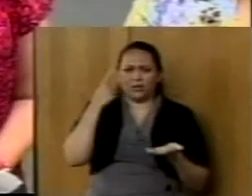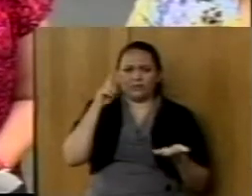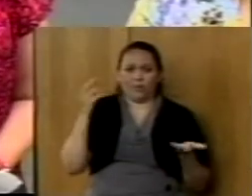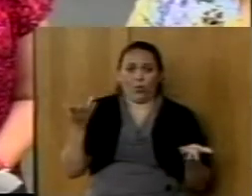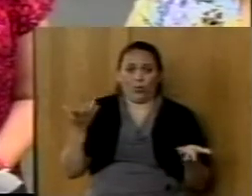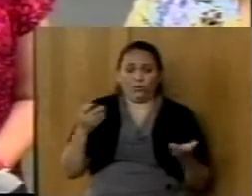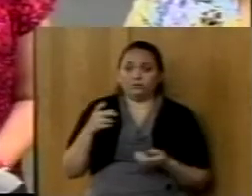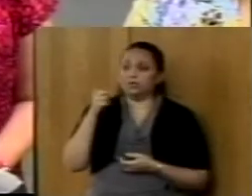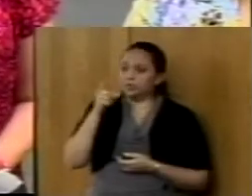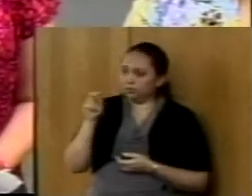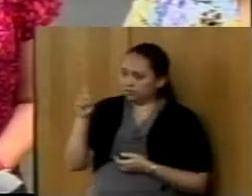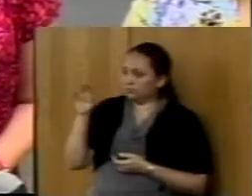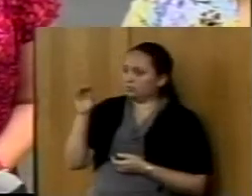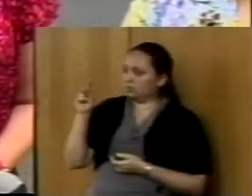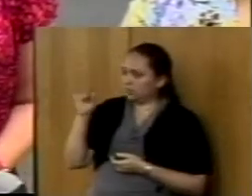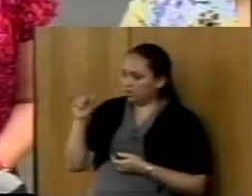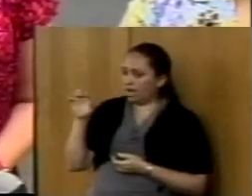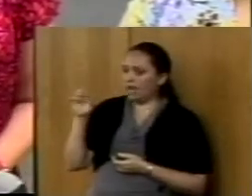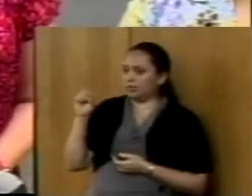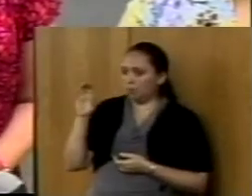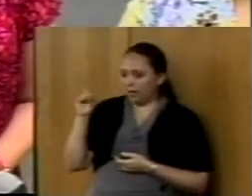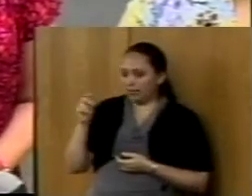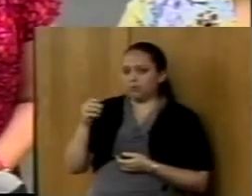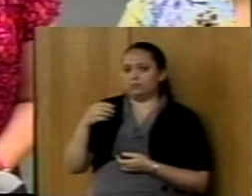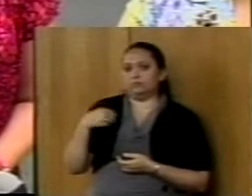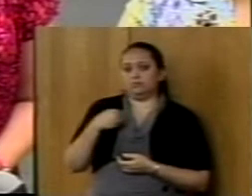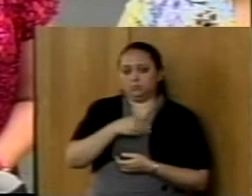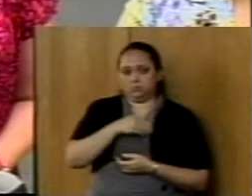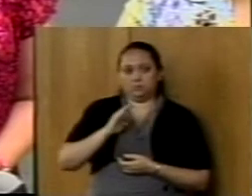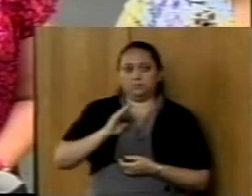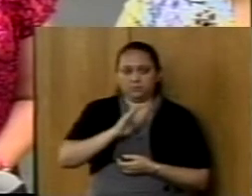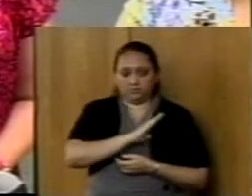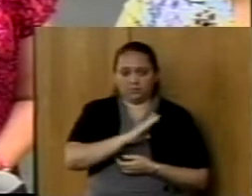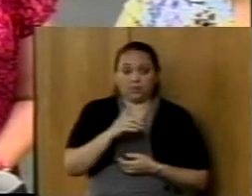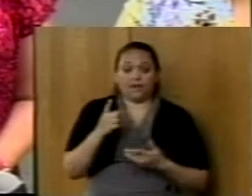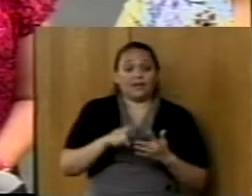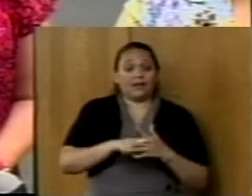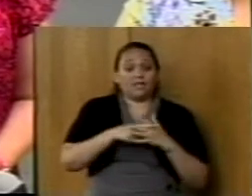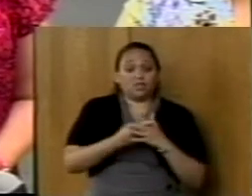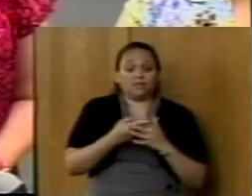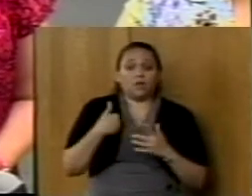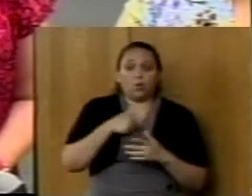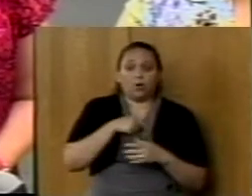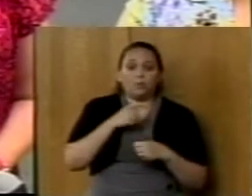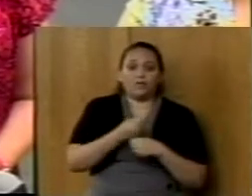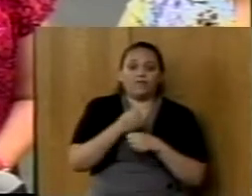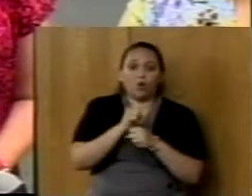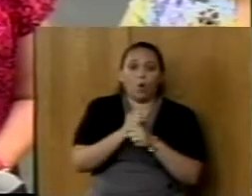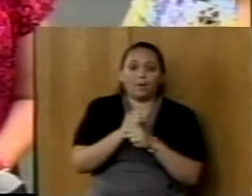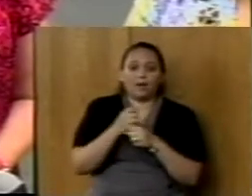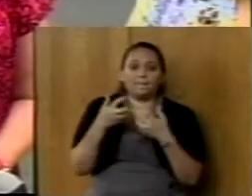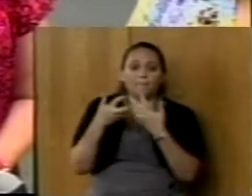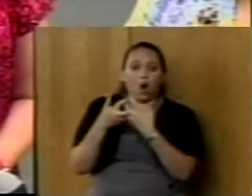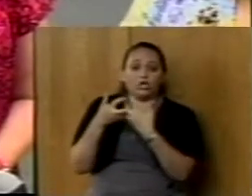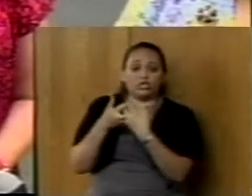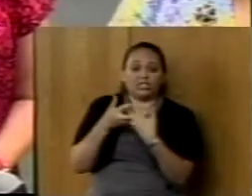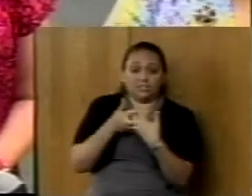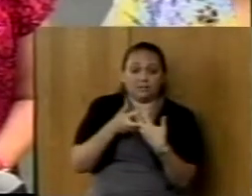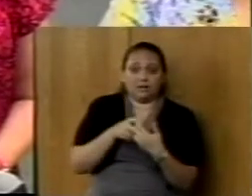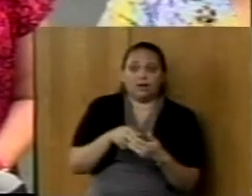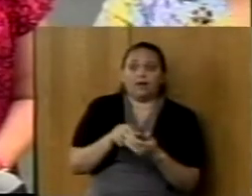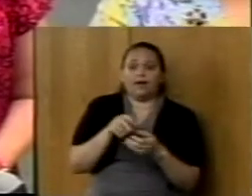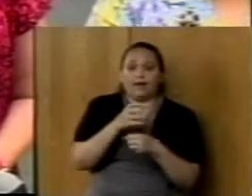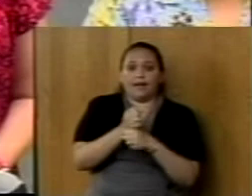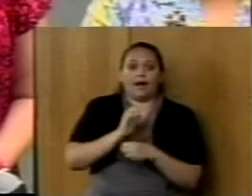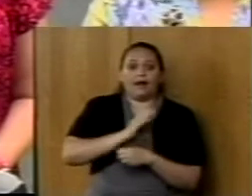Dr. Montoya, Dr. Escobedo, Ms. Longoria, board members, the initiative is that we're going to be forming partnerships, getting our students